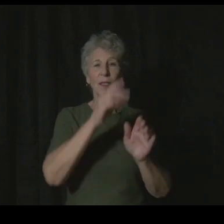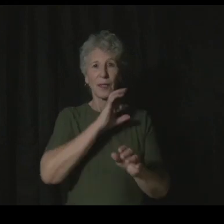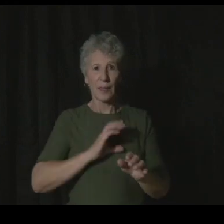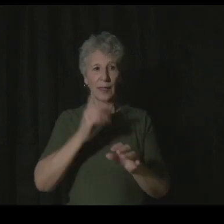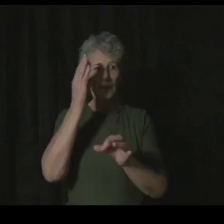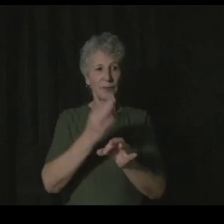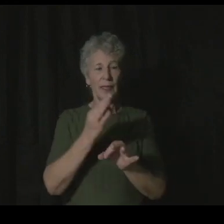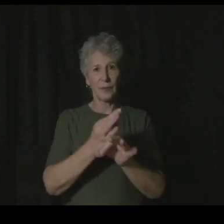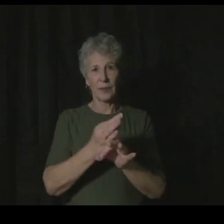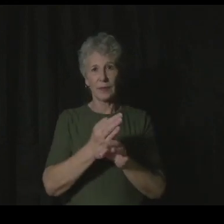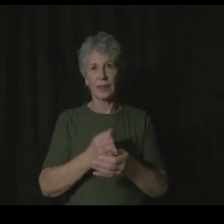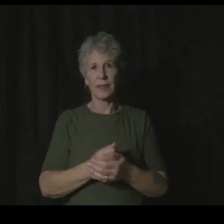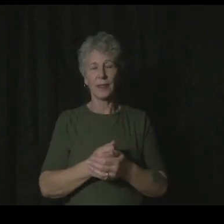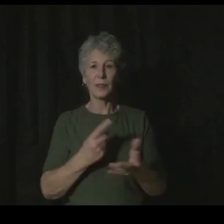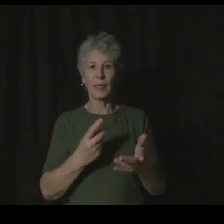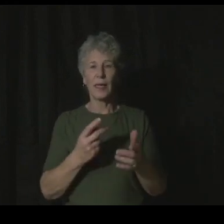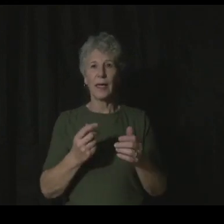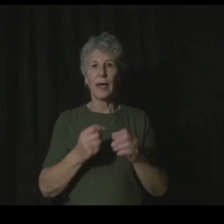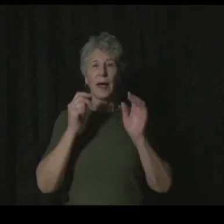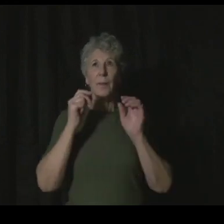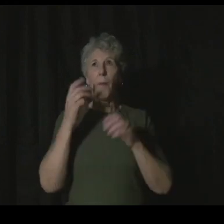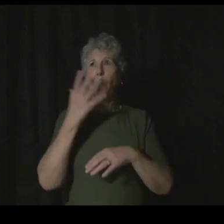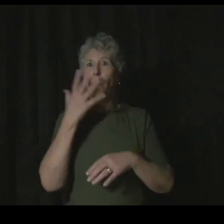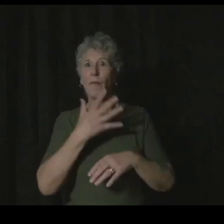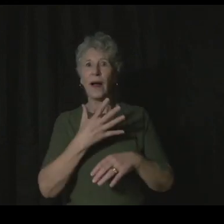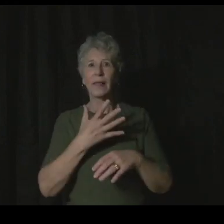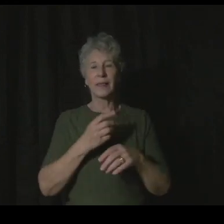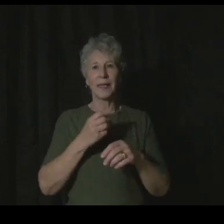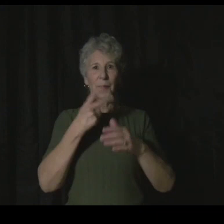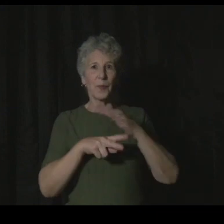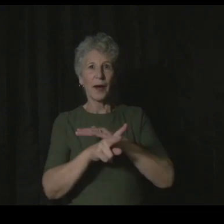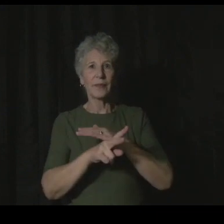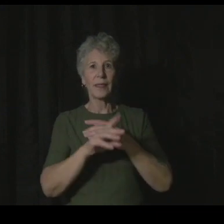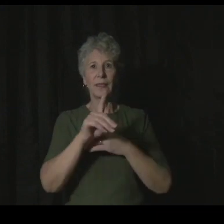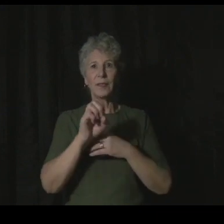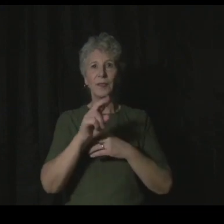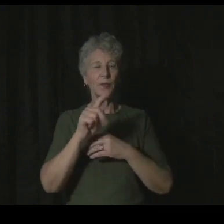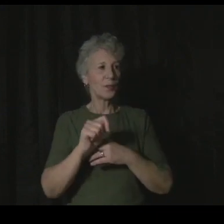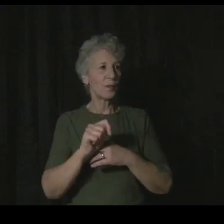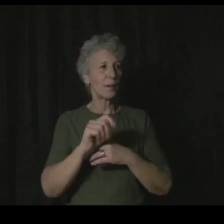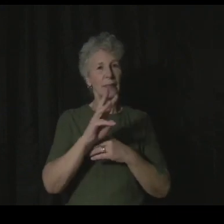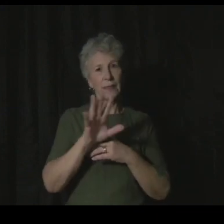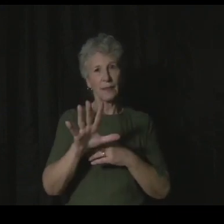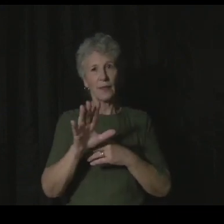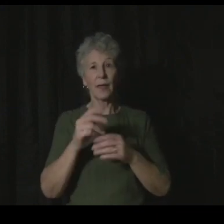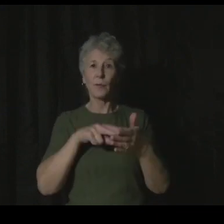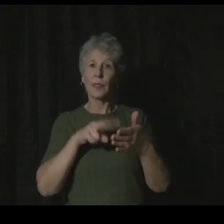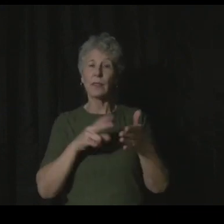faithfulness. You see, there is a most fascinating prophecy made in Deuteronomy 28:65, and it reads this